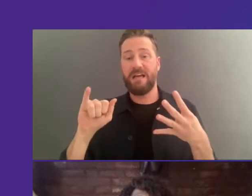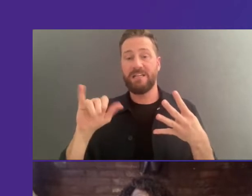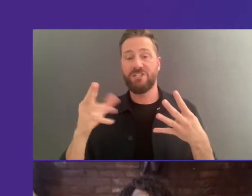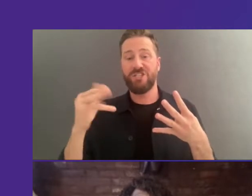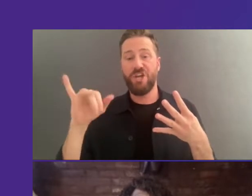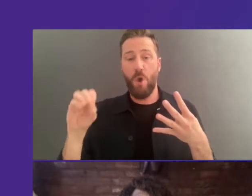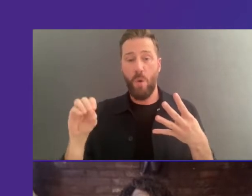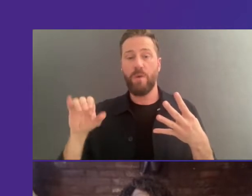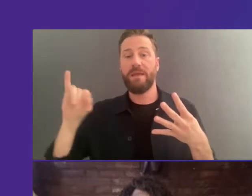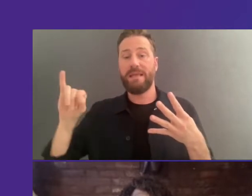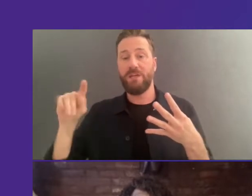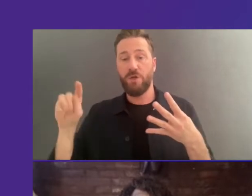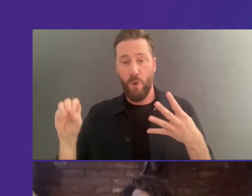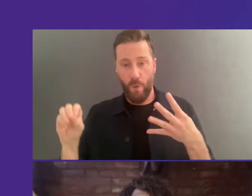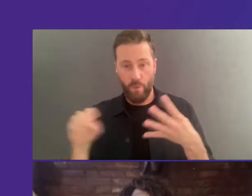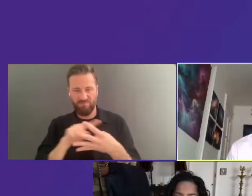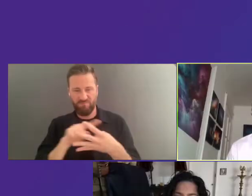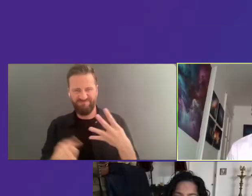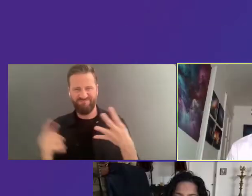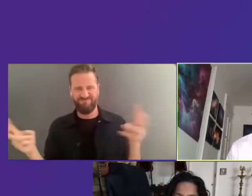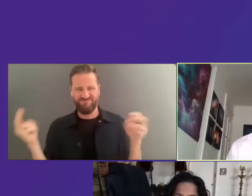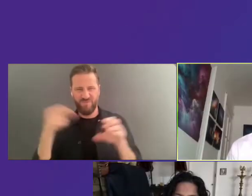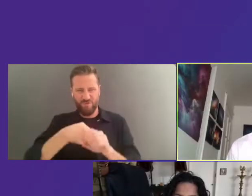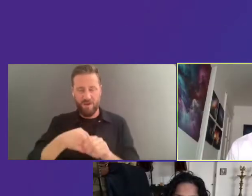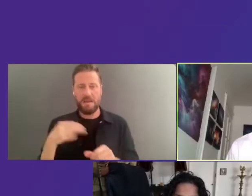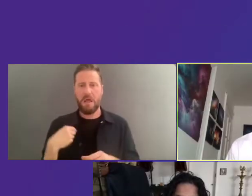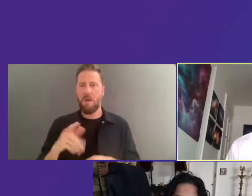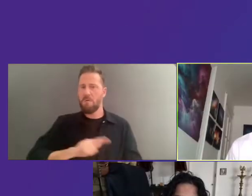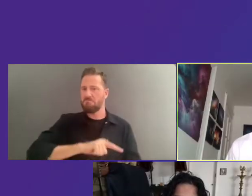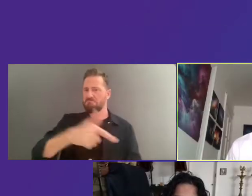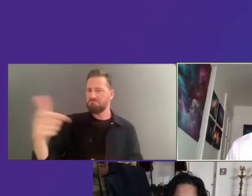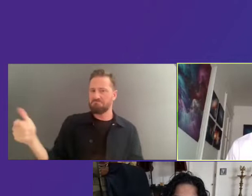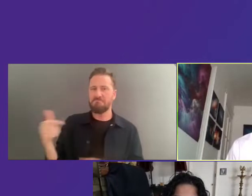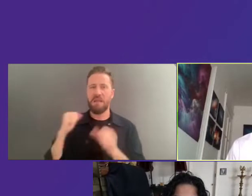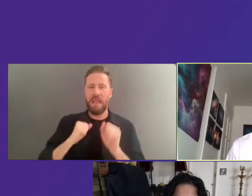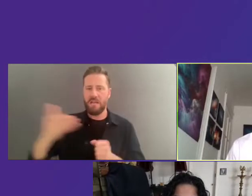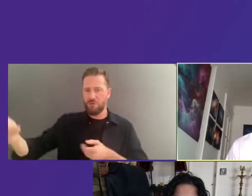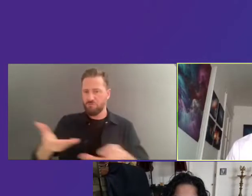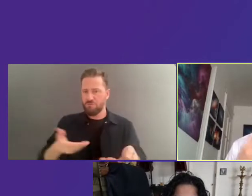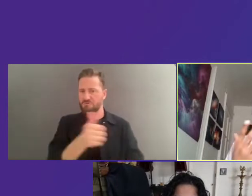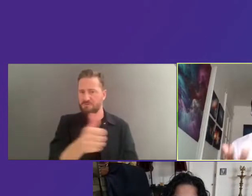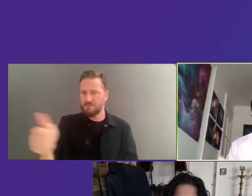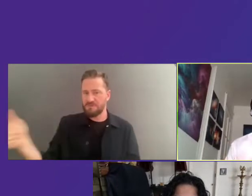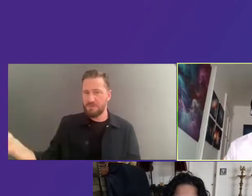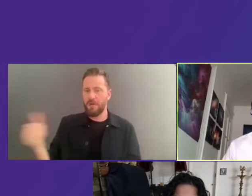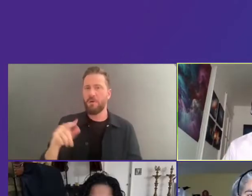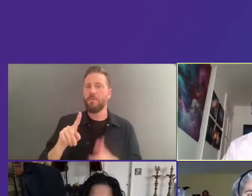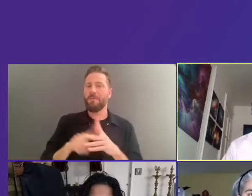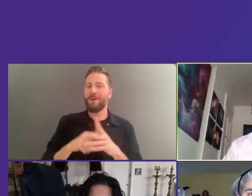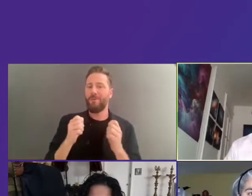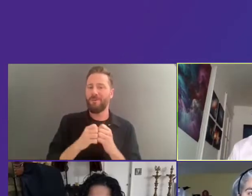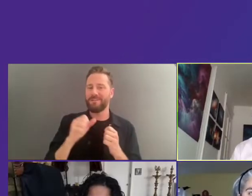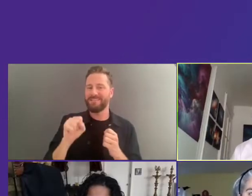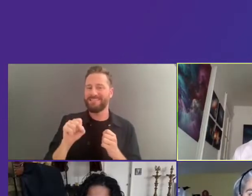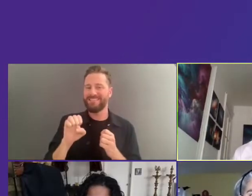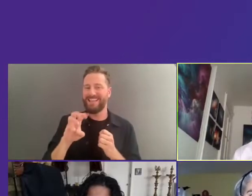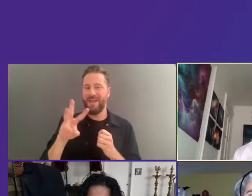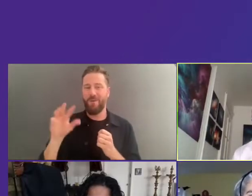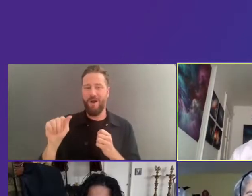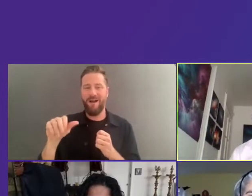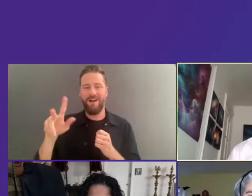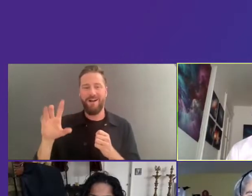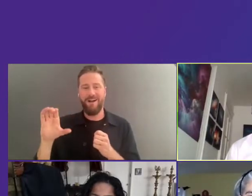I'll now hand it over to them to introduce themselves. Let's see, beginning with Sewaa Codrington.